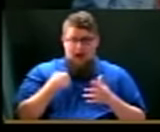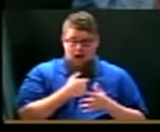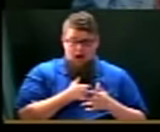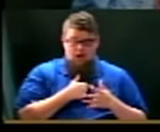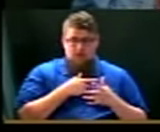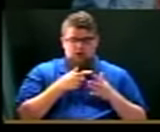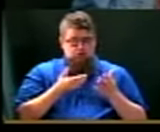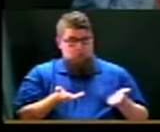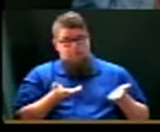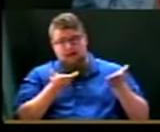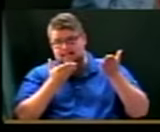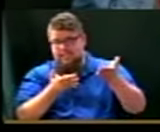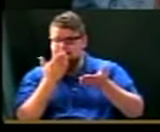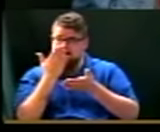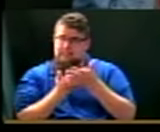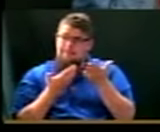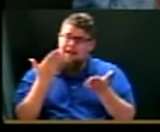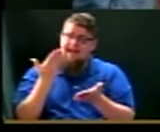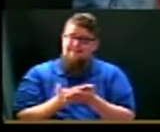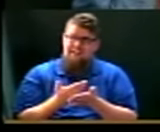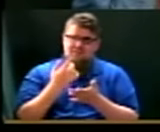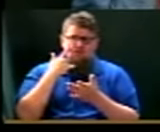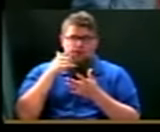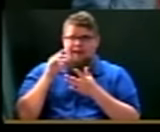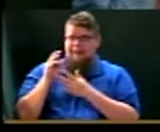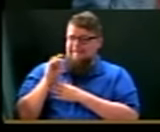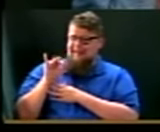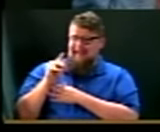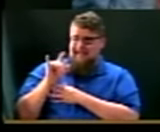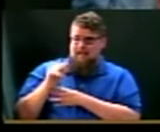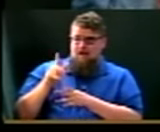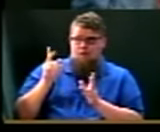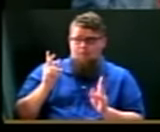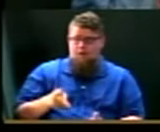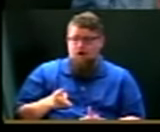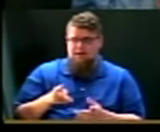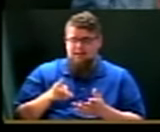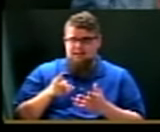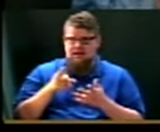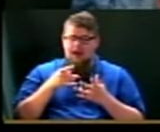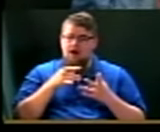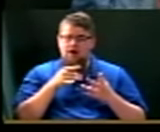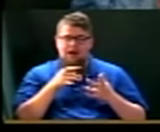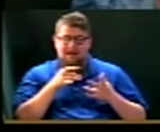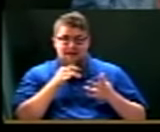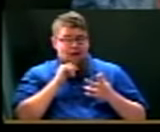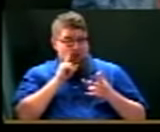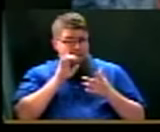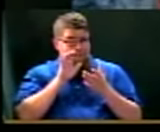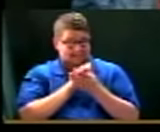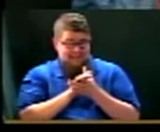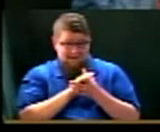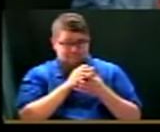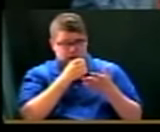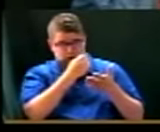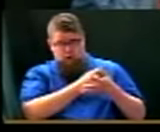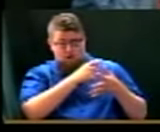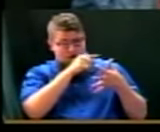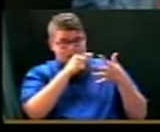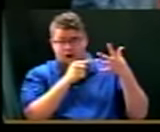to present some evidence to a mythical person that I don't actually, I'll get to that in a minute, believe scored all of